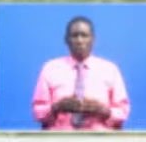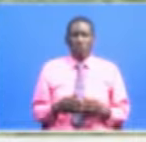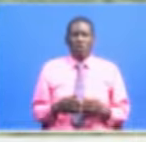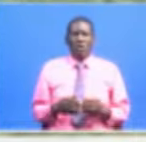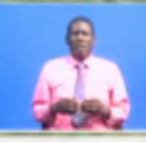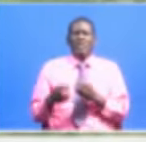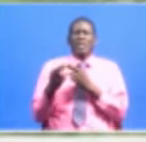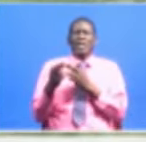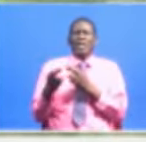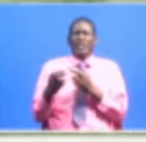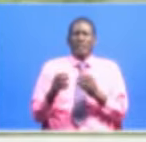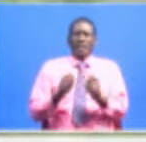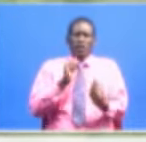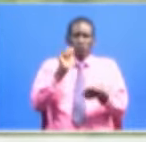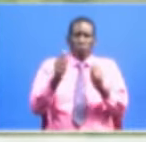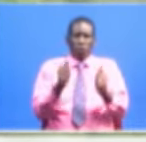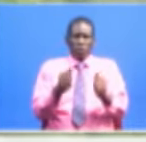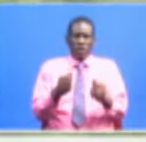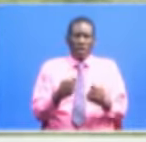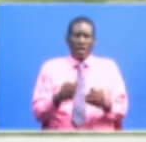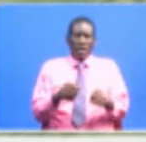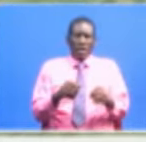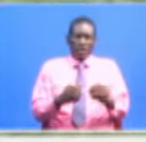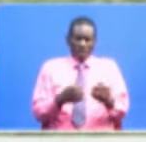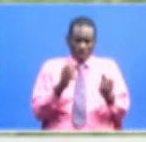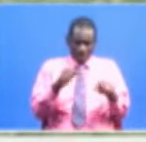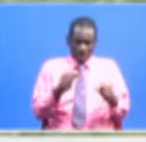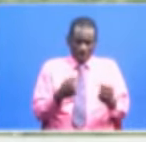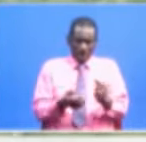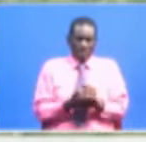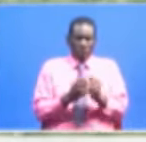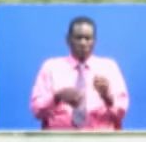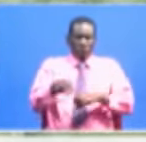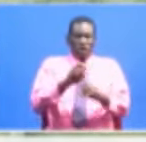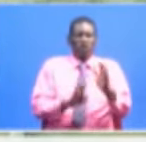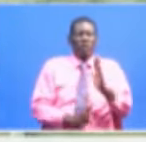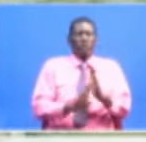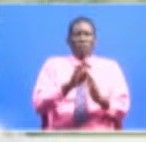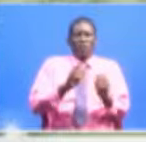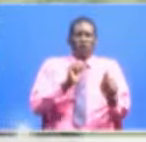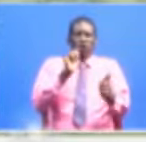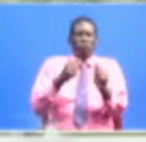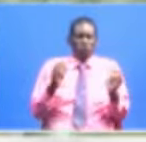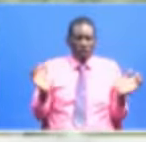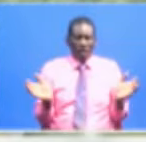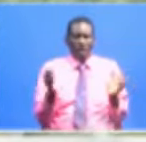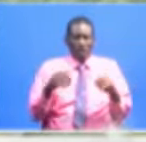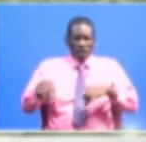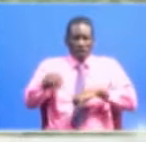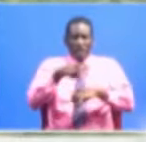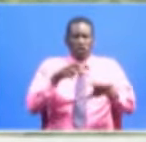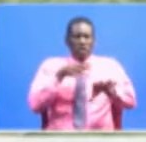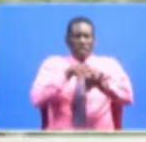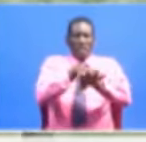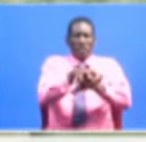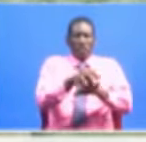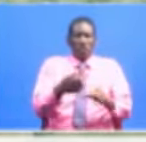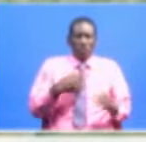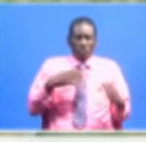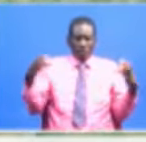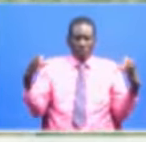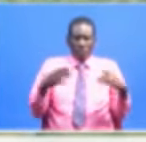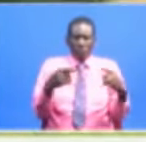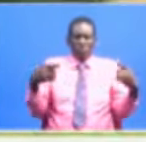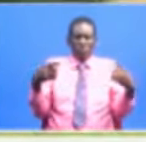a catalyst for national development cannot be gainsaid. The sports also encourages national integration because we have teams from across